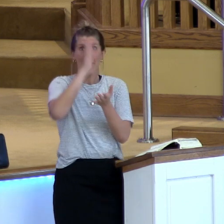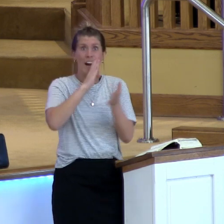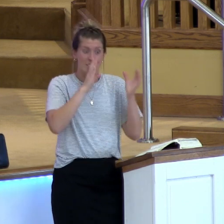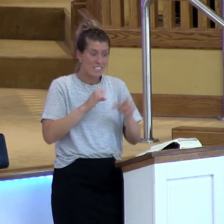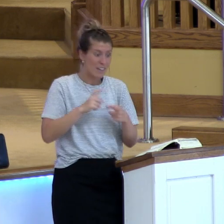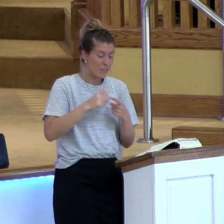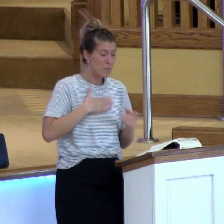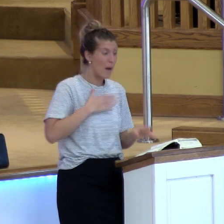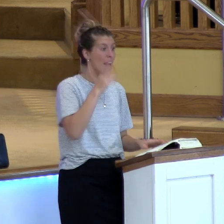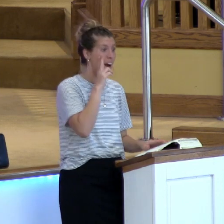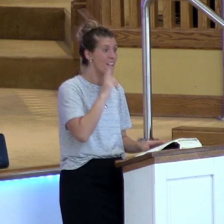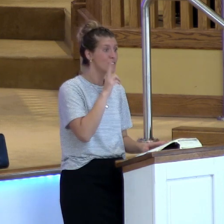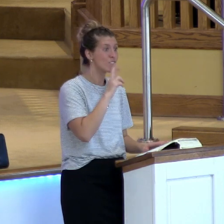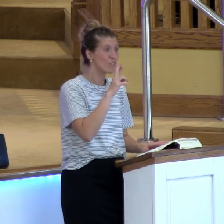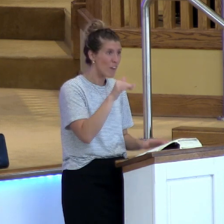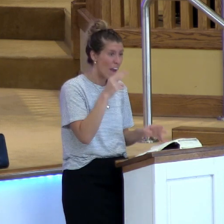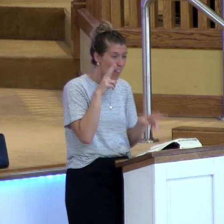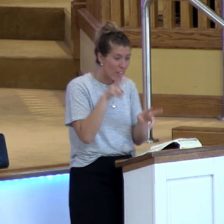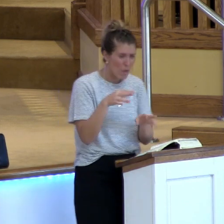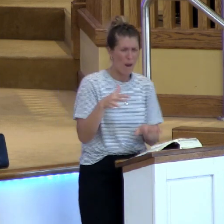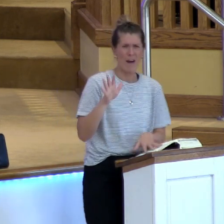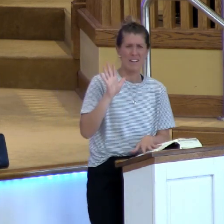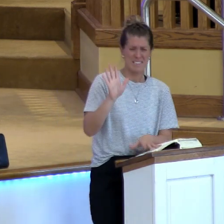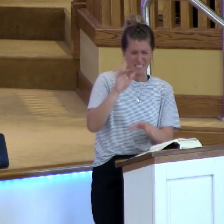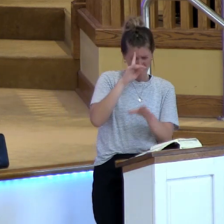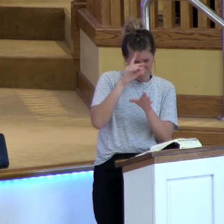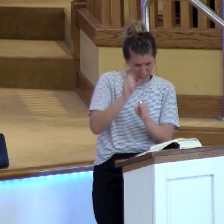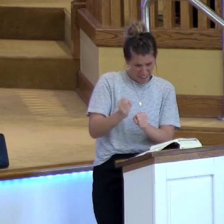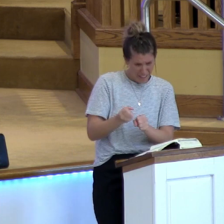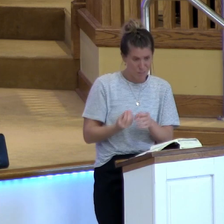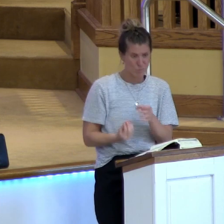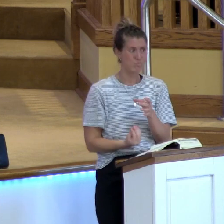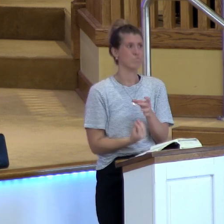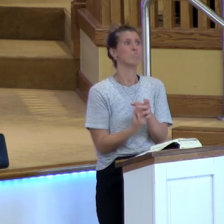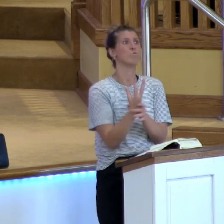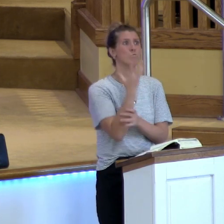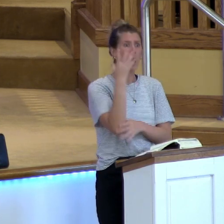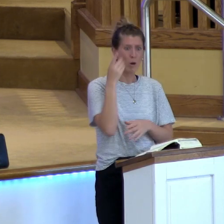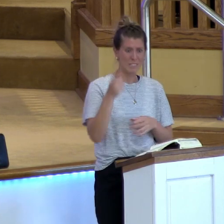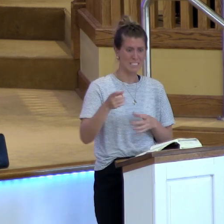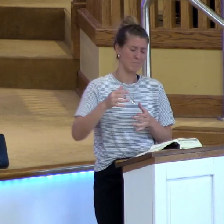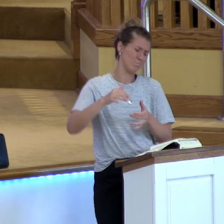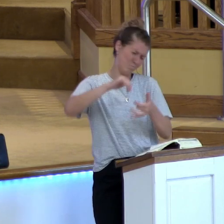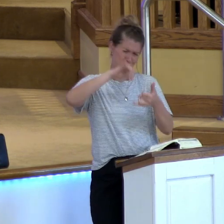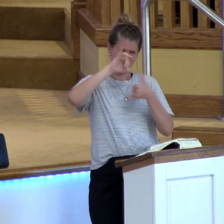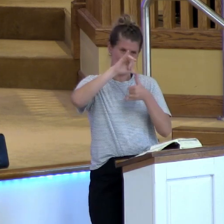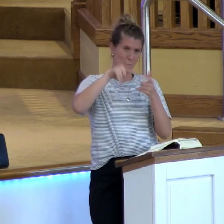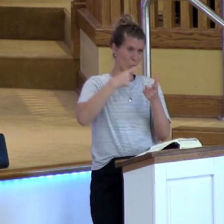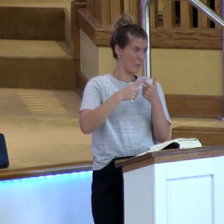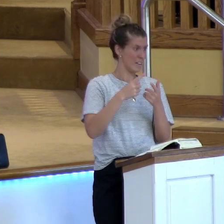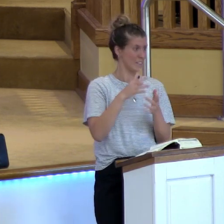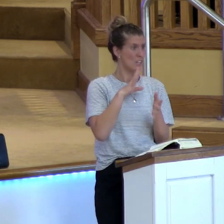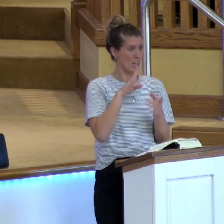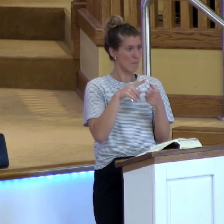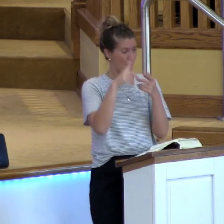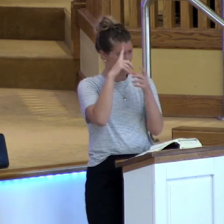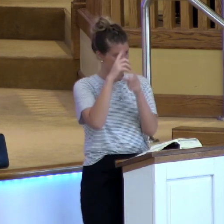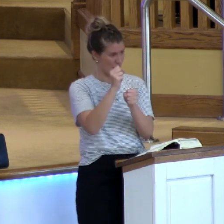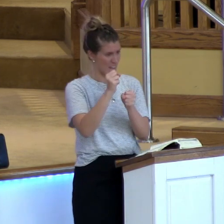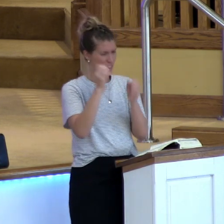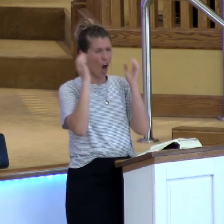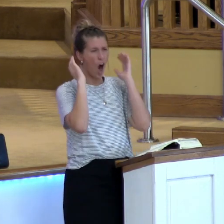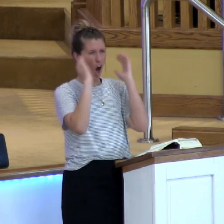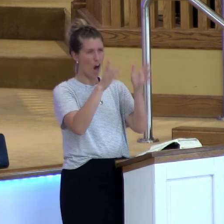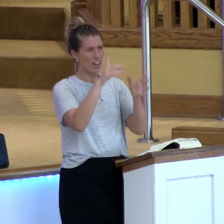just look back and say, wow, his faith has been exercised. His faith has grown. And he's a giant when it comes to faith. You know, the great hall of